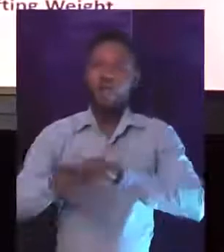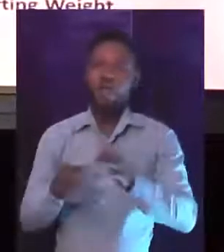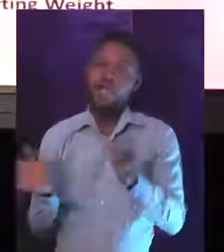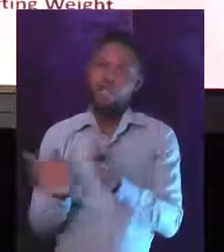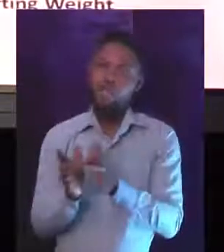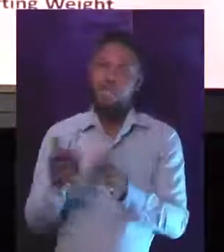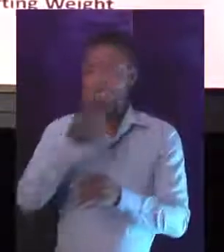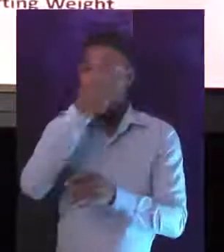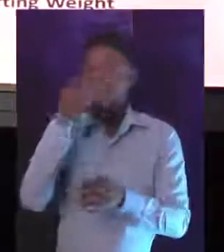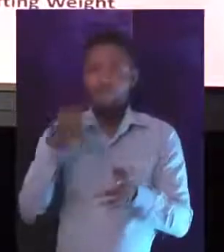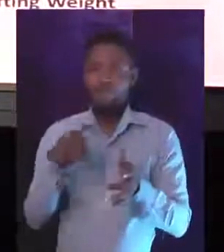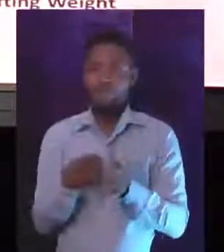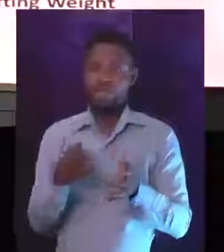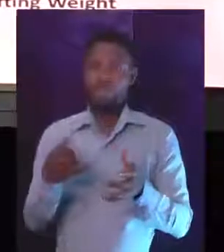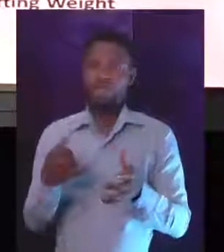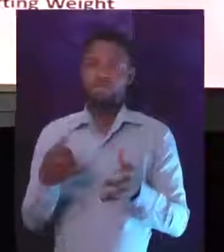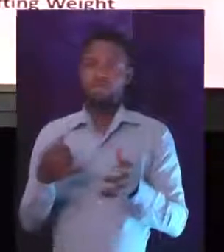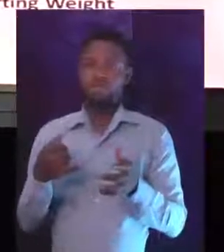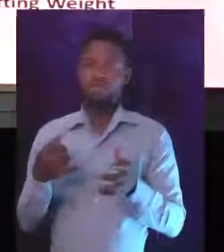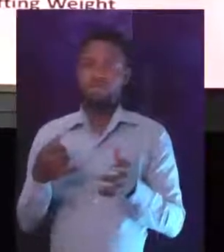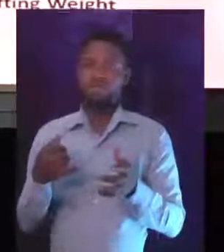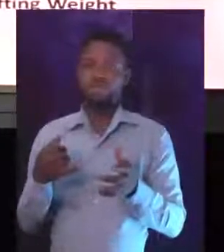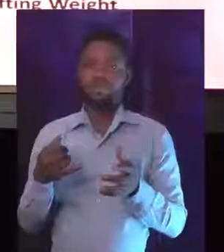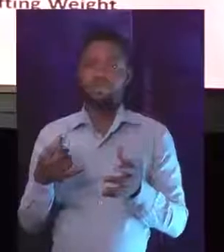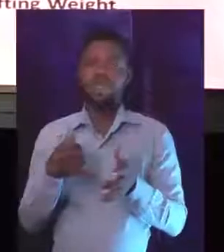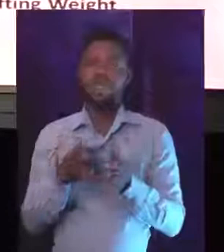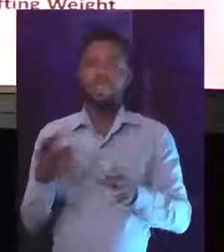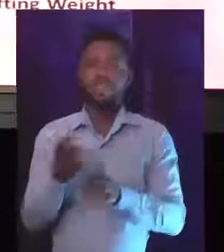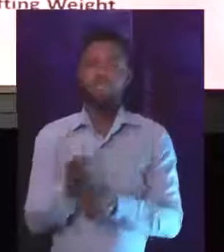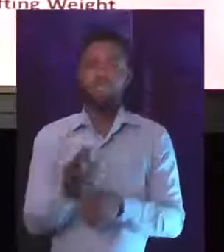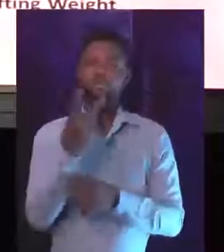Good. It falls under contact force because it